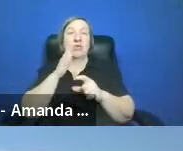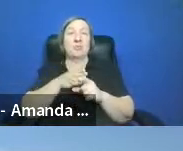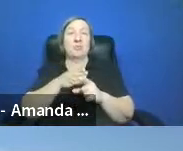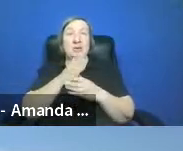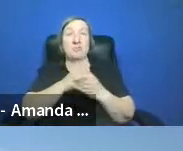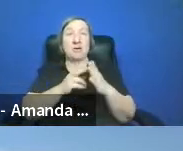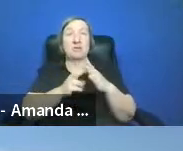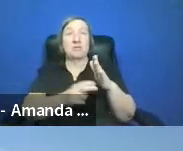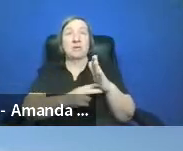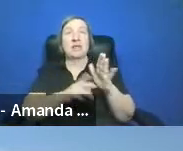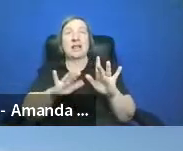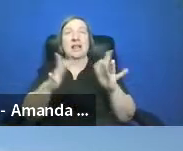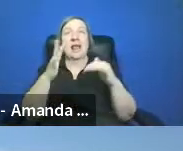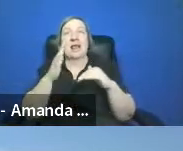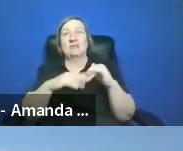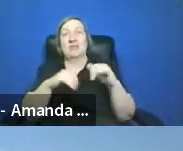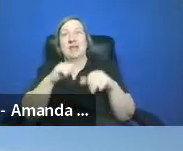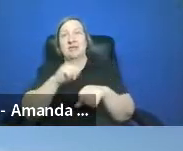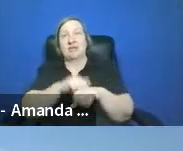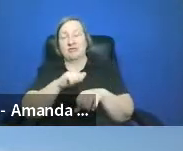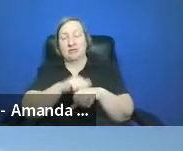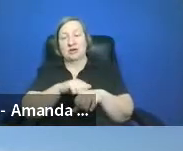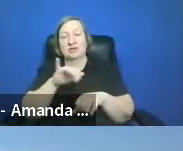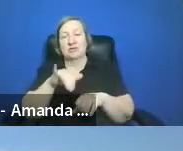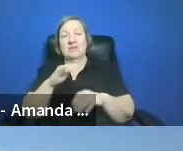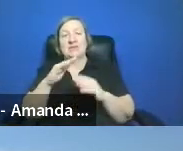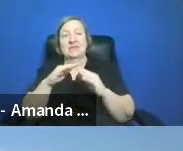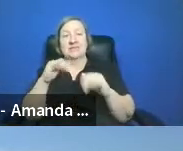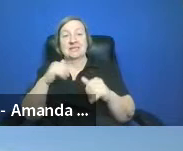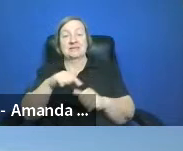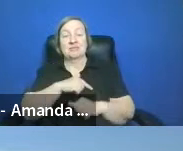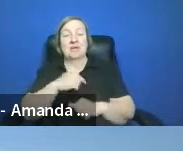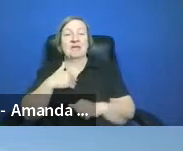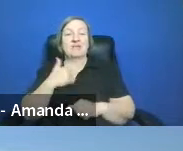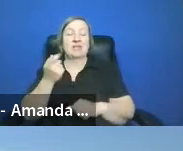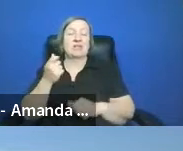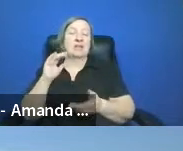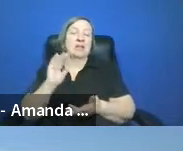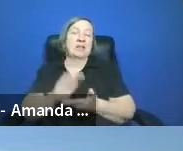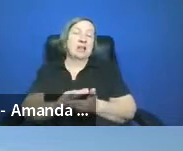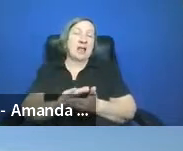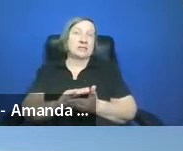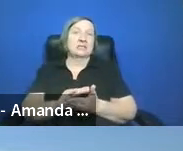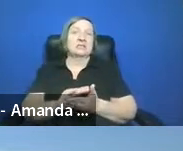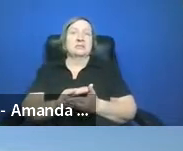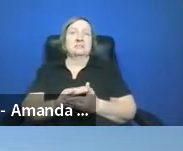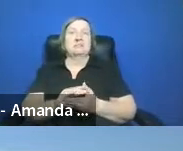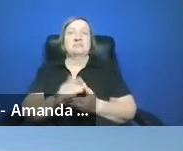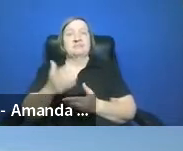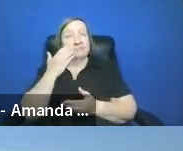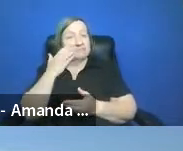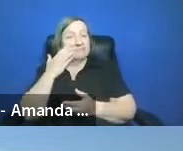than concrete. So this is to imply that we'd have a little less robust foundation and column areas because of